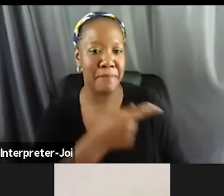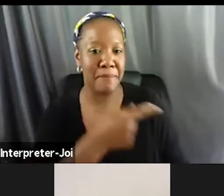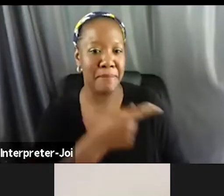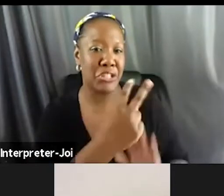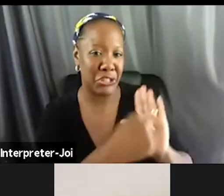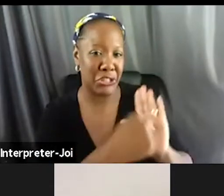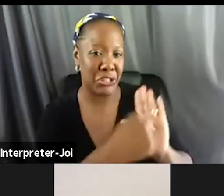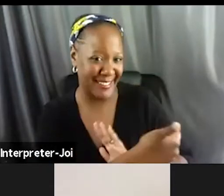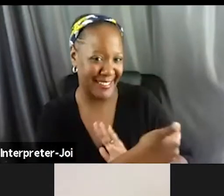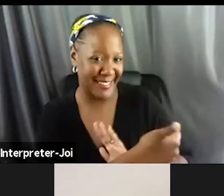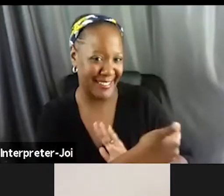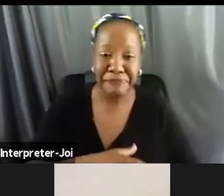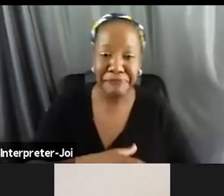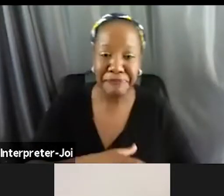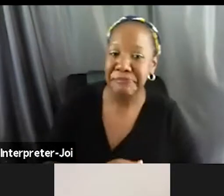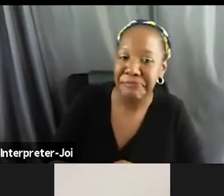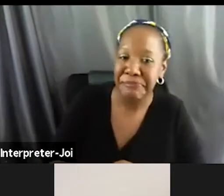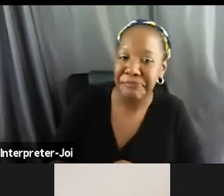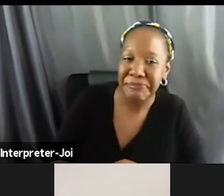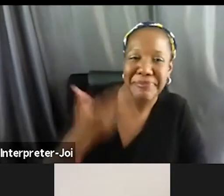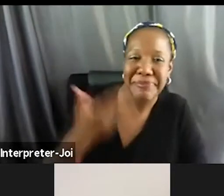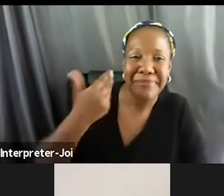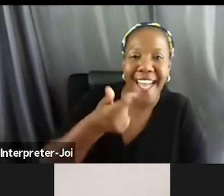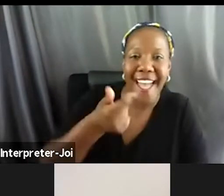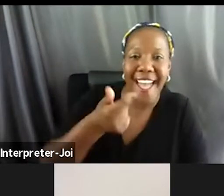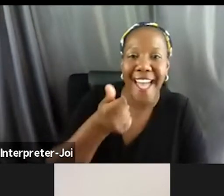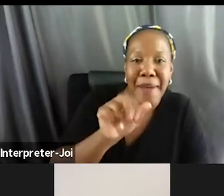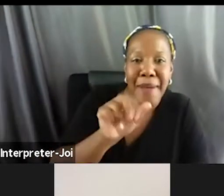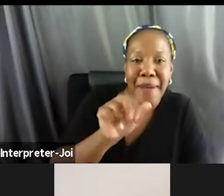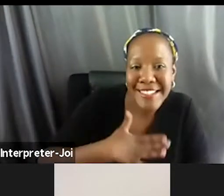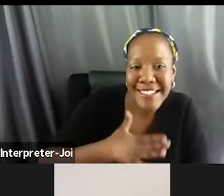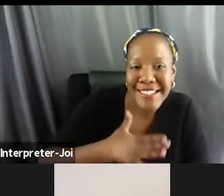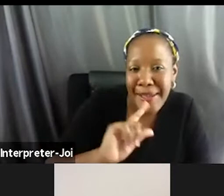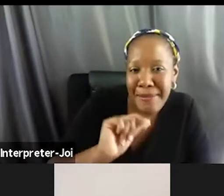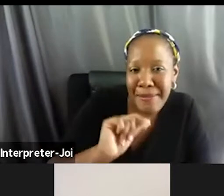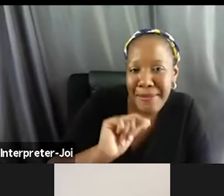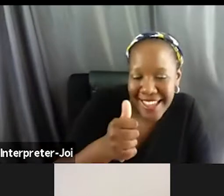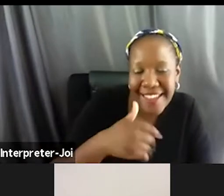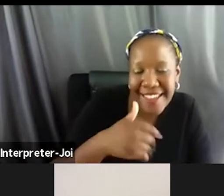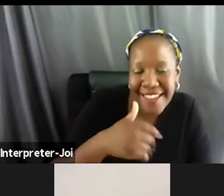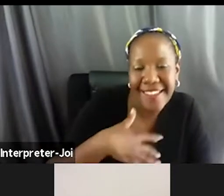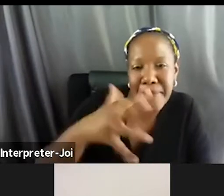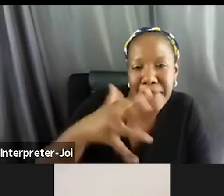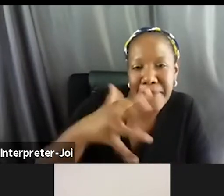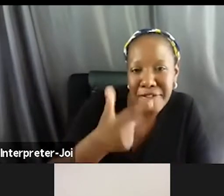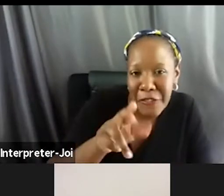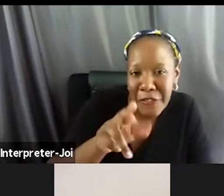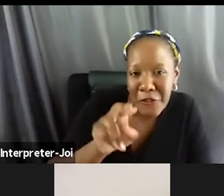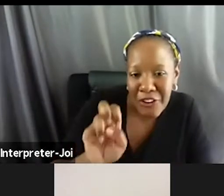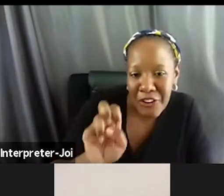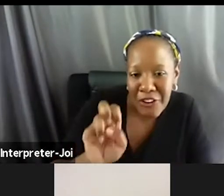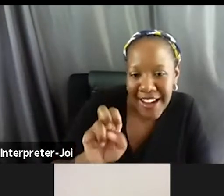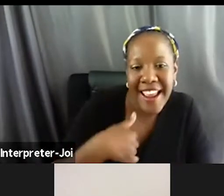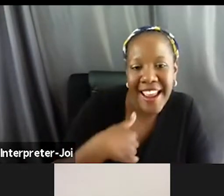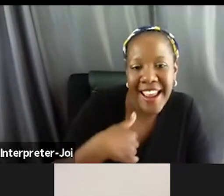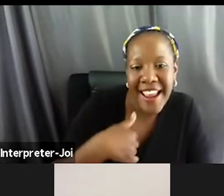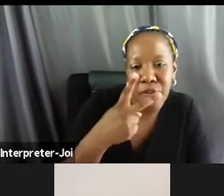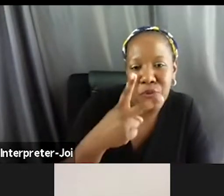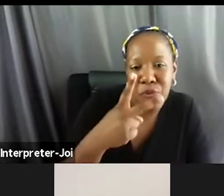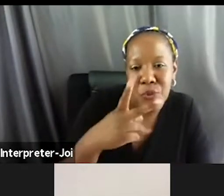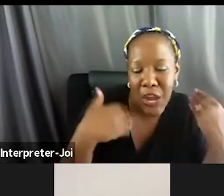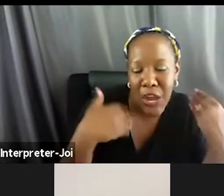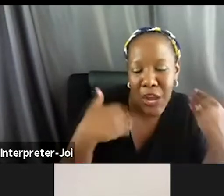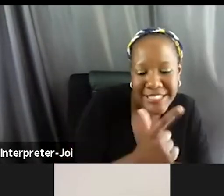something. I'm Grace. I'm 10, and I'm in 5th grade. I have 2 younger sisters and a brother, and I